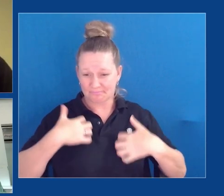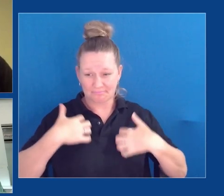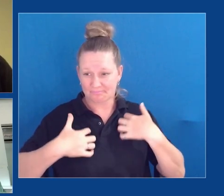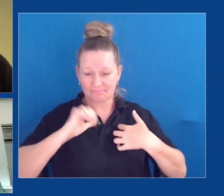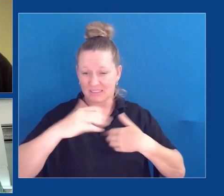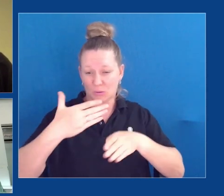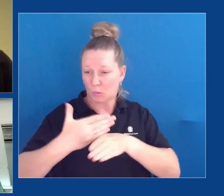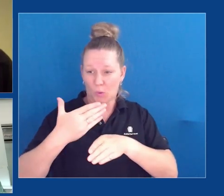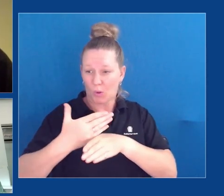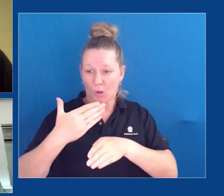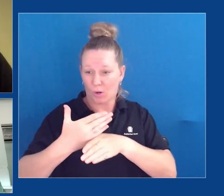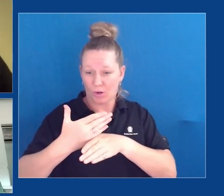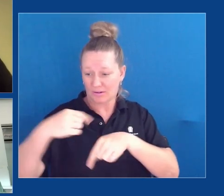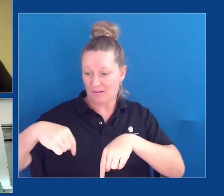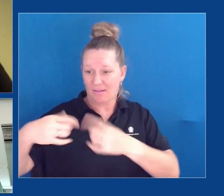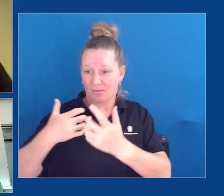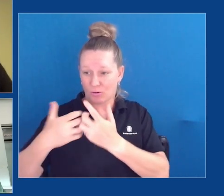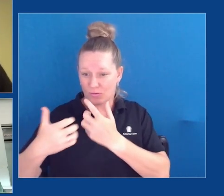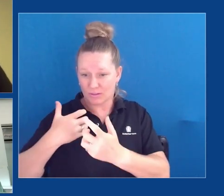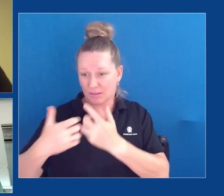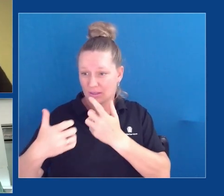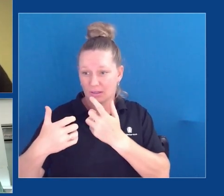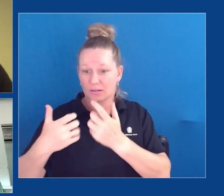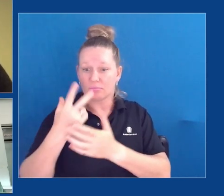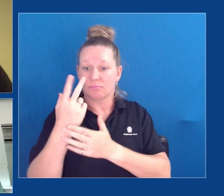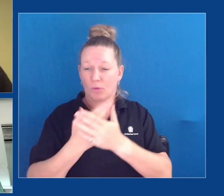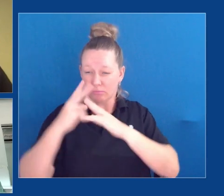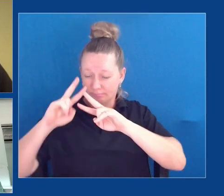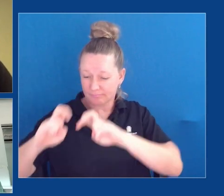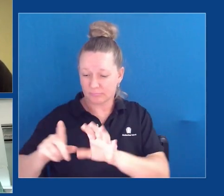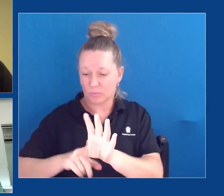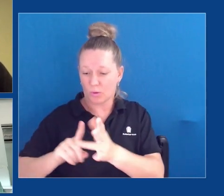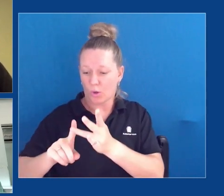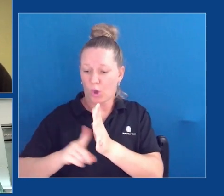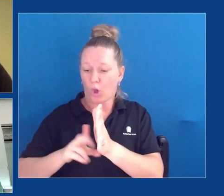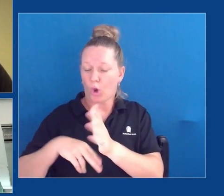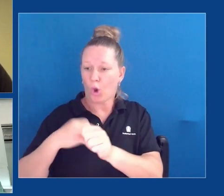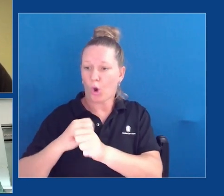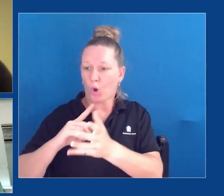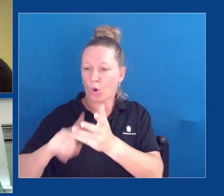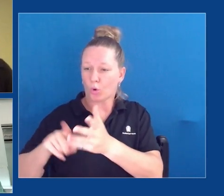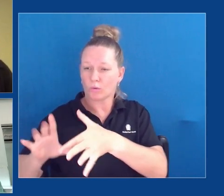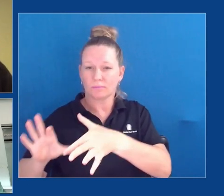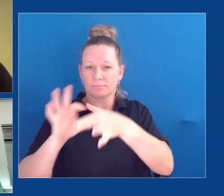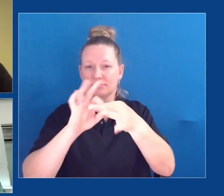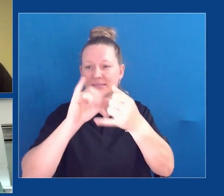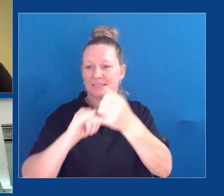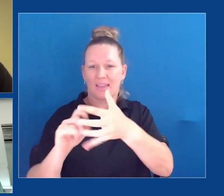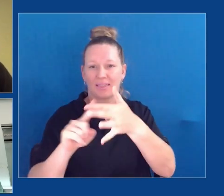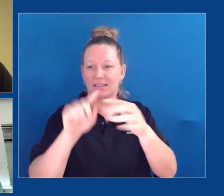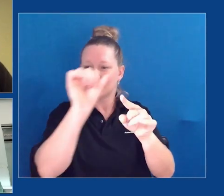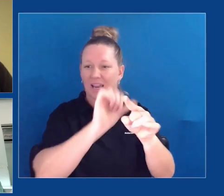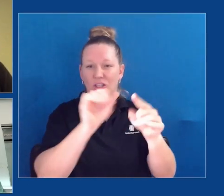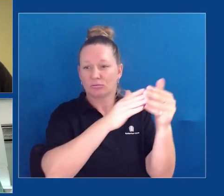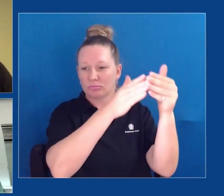the university, both in tracing Yolngu engagements with Southeast Asian seafarers through the port of